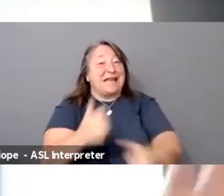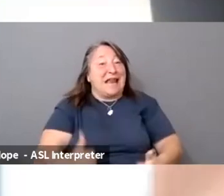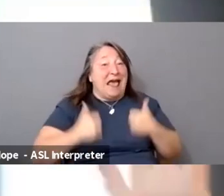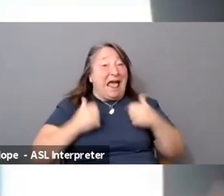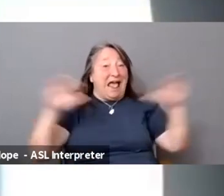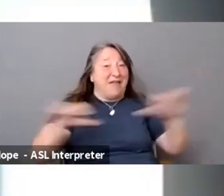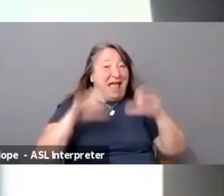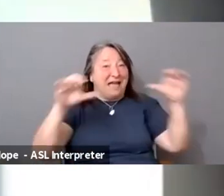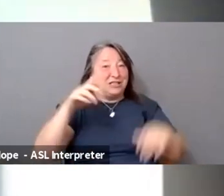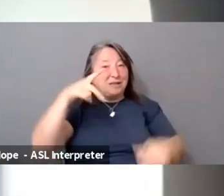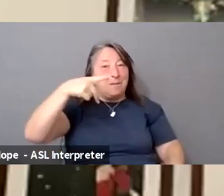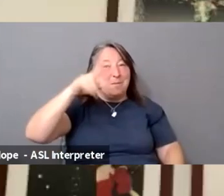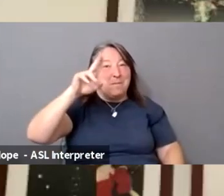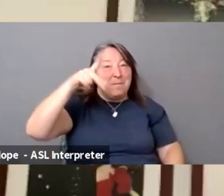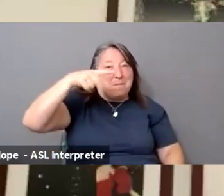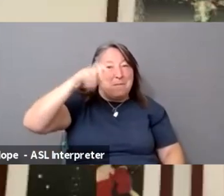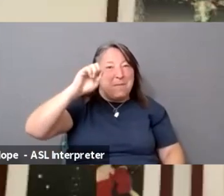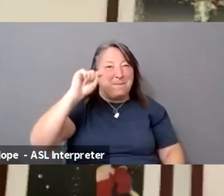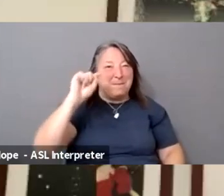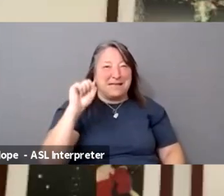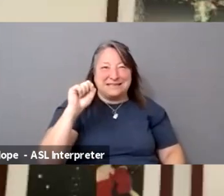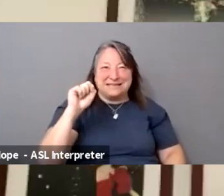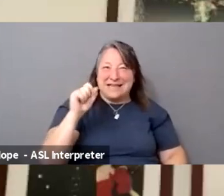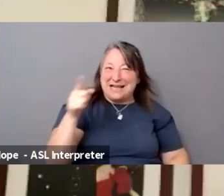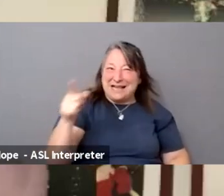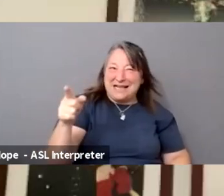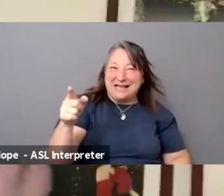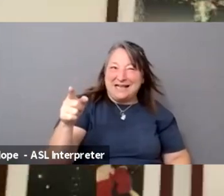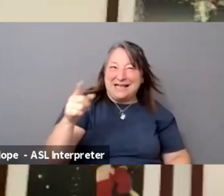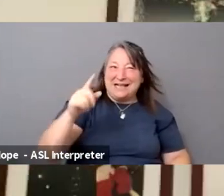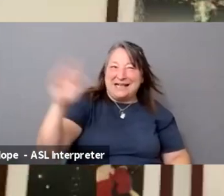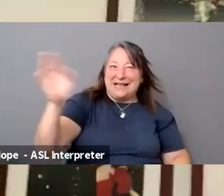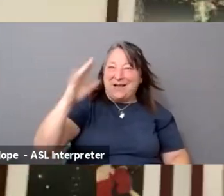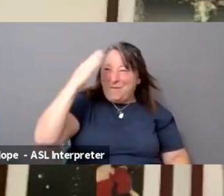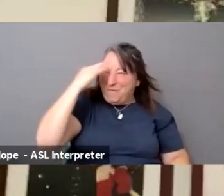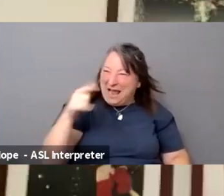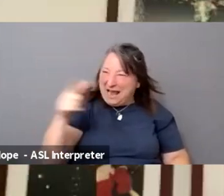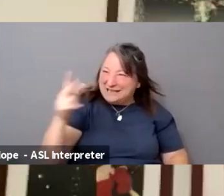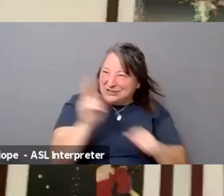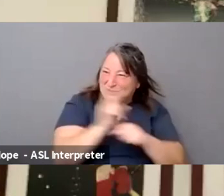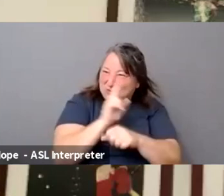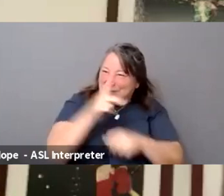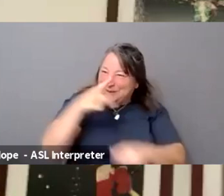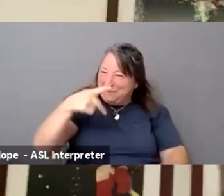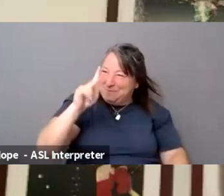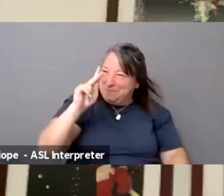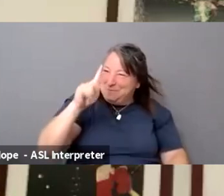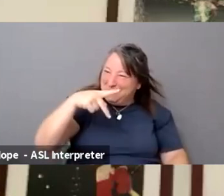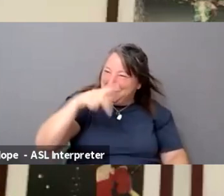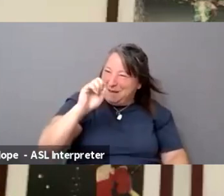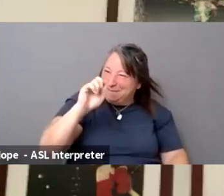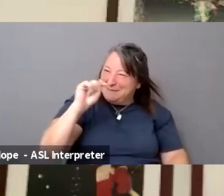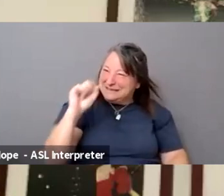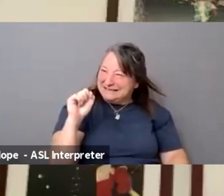it's a very... Yeah, why did you puppetry, like, aside from the, esteemed,